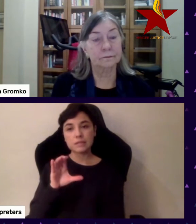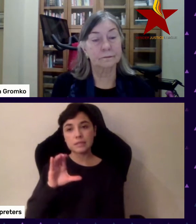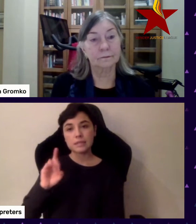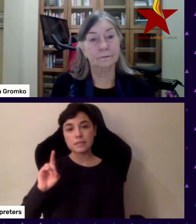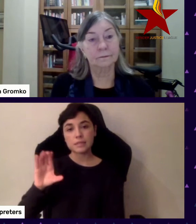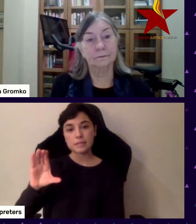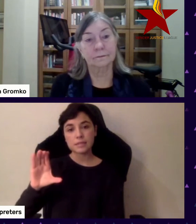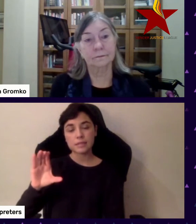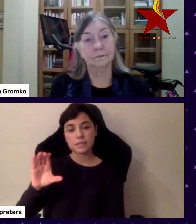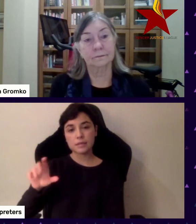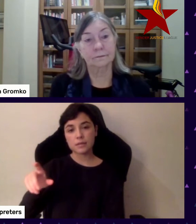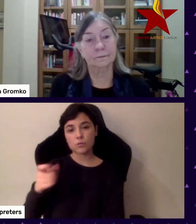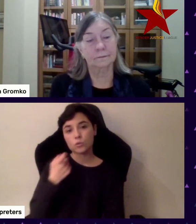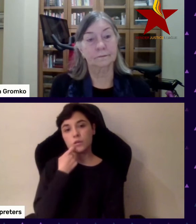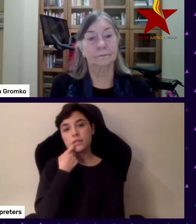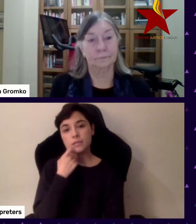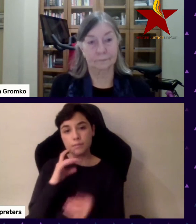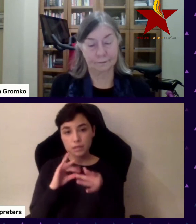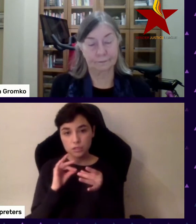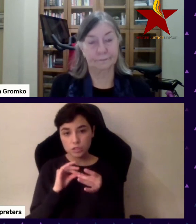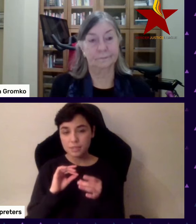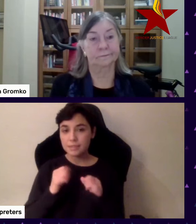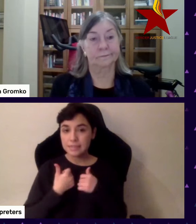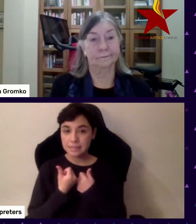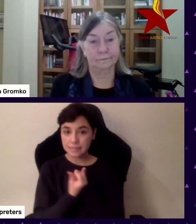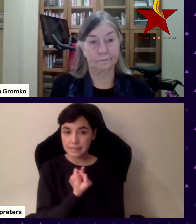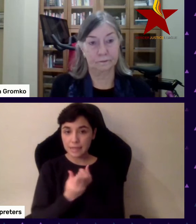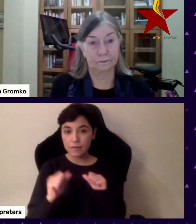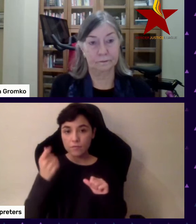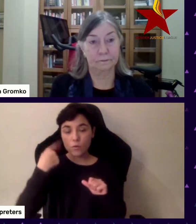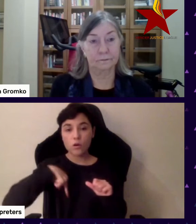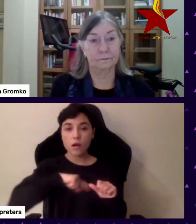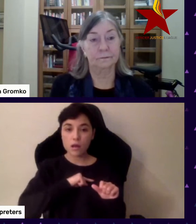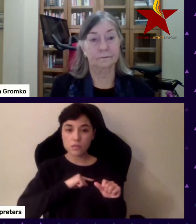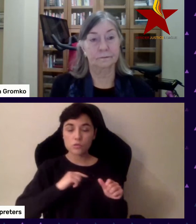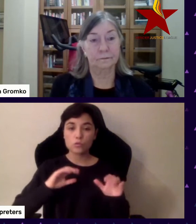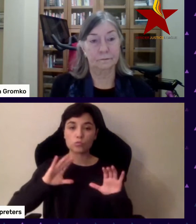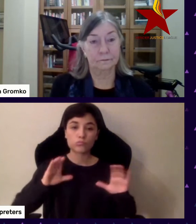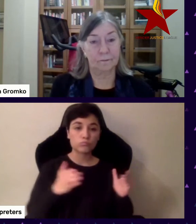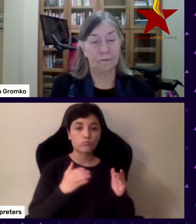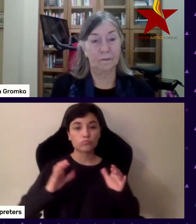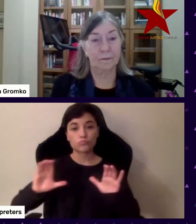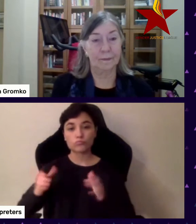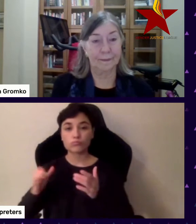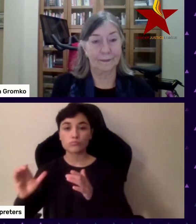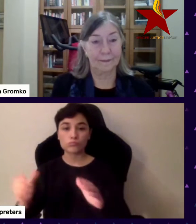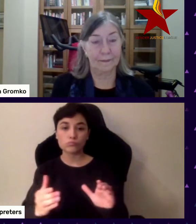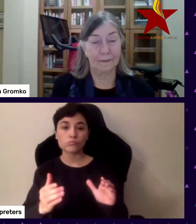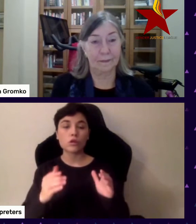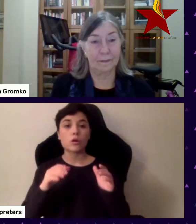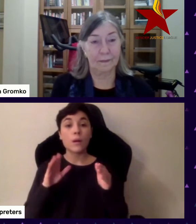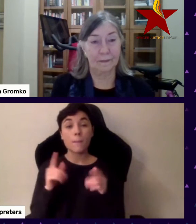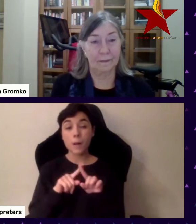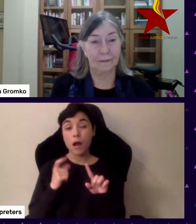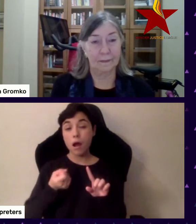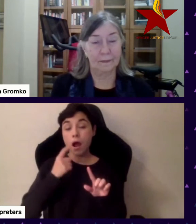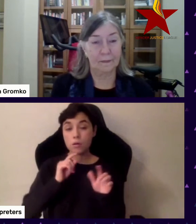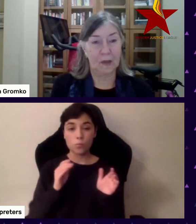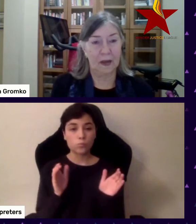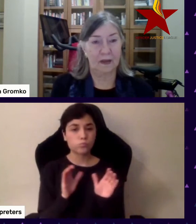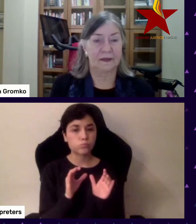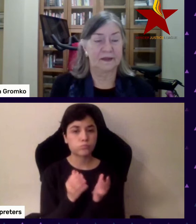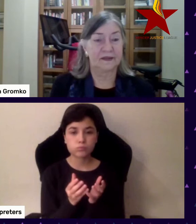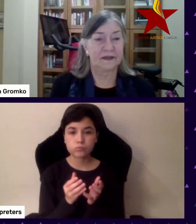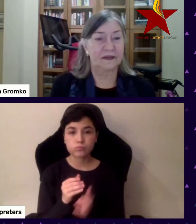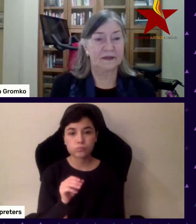we can gather in small groups of mixed bubbles. But does anybody know the details